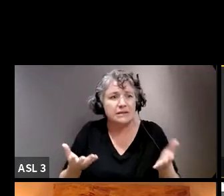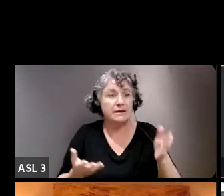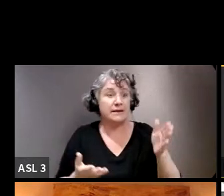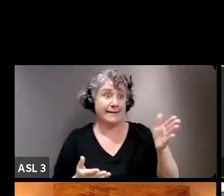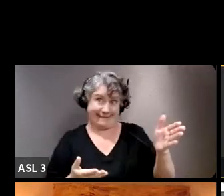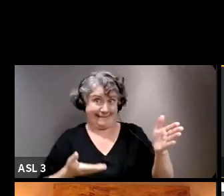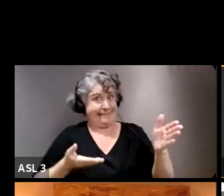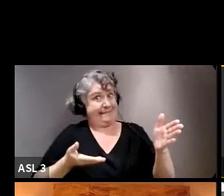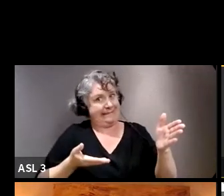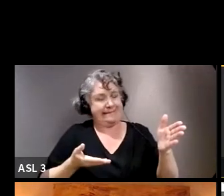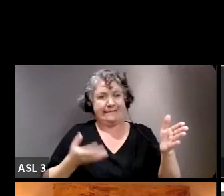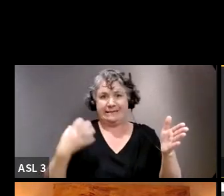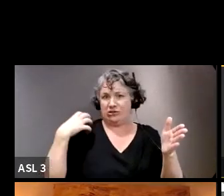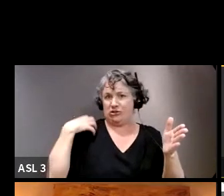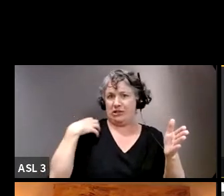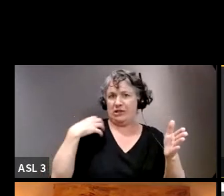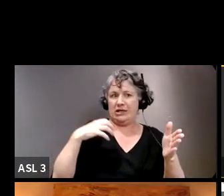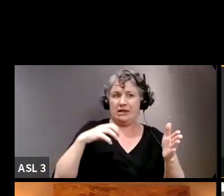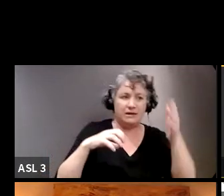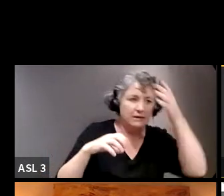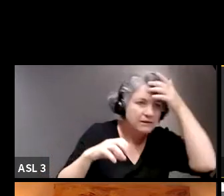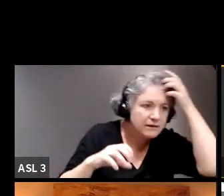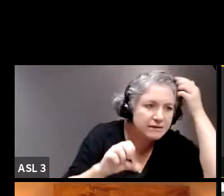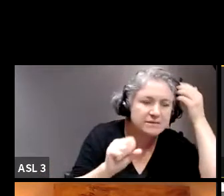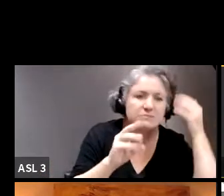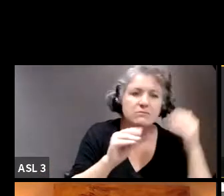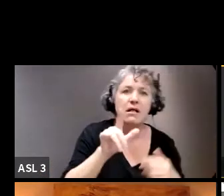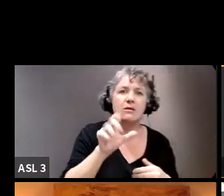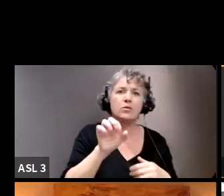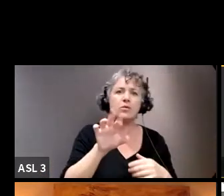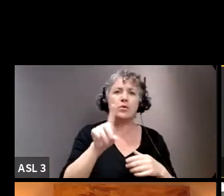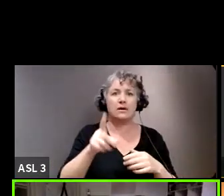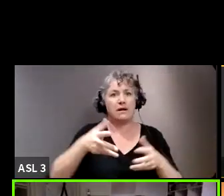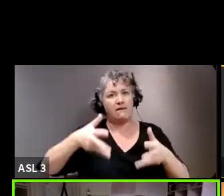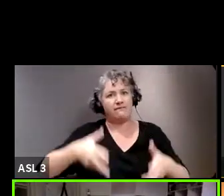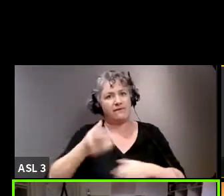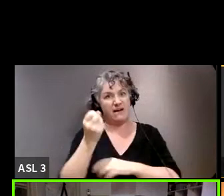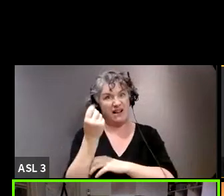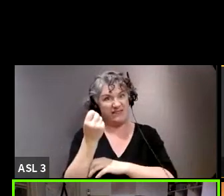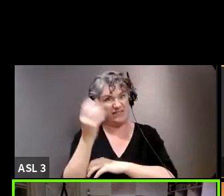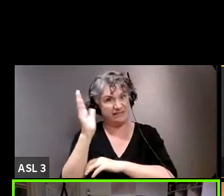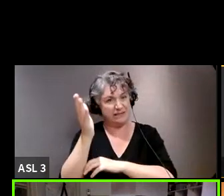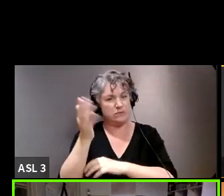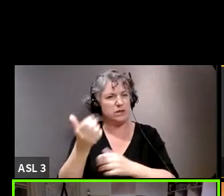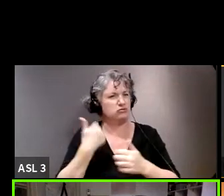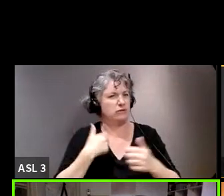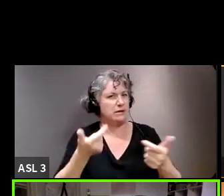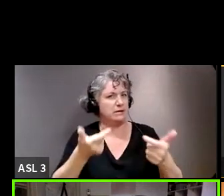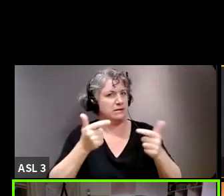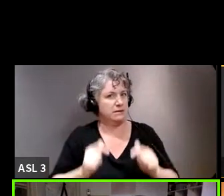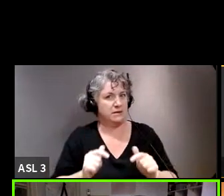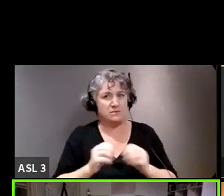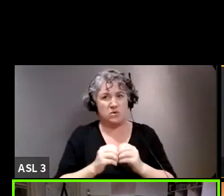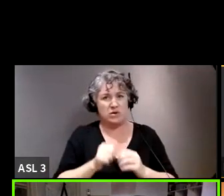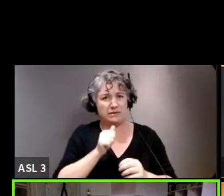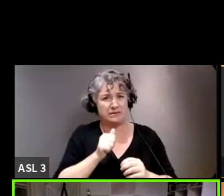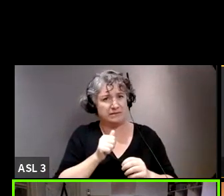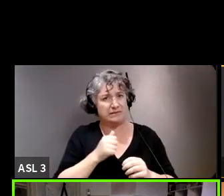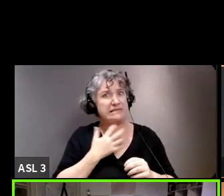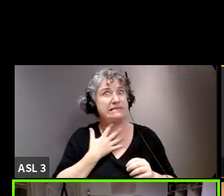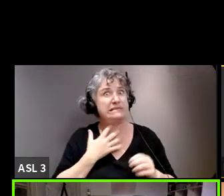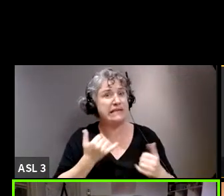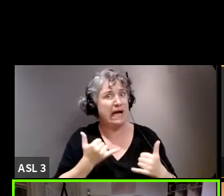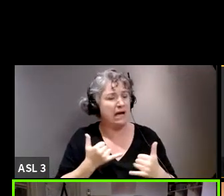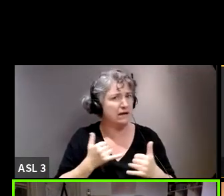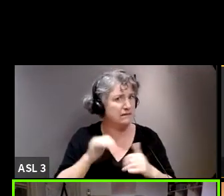left i'd like to try to move on unless there's some other pressing questions at this if we can move on to our